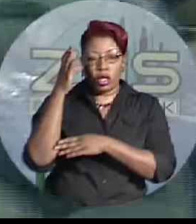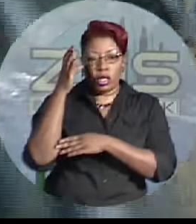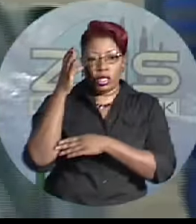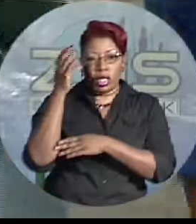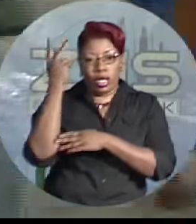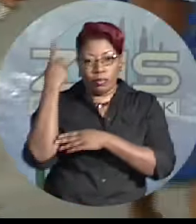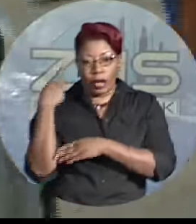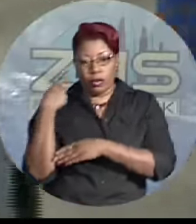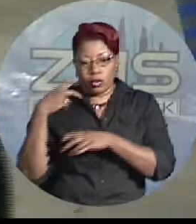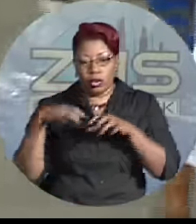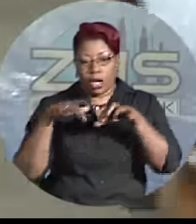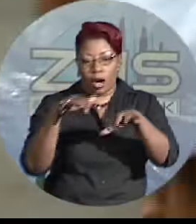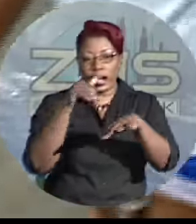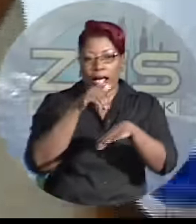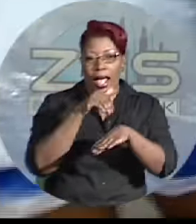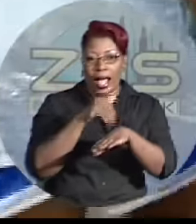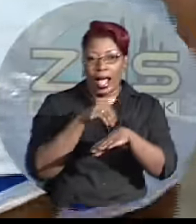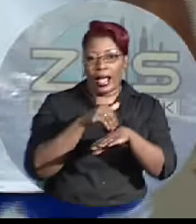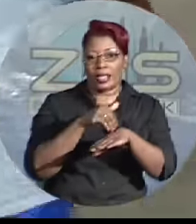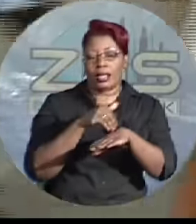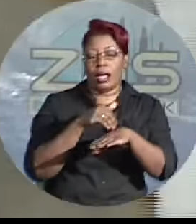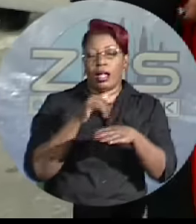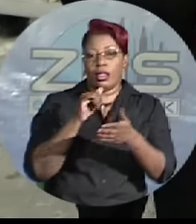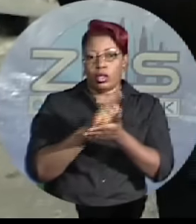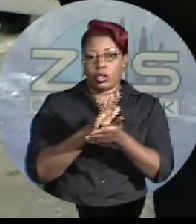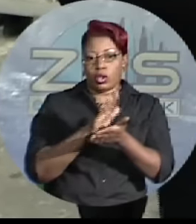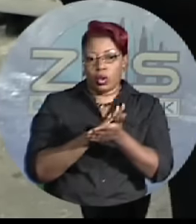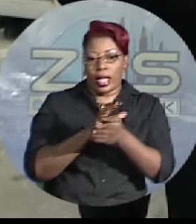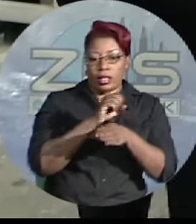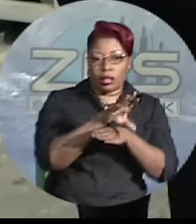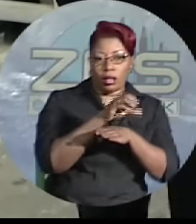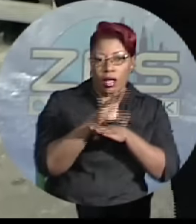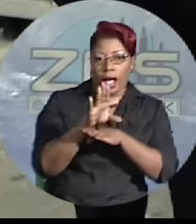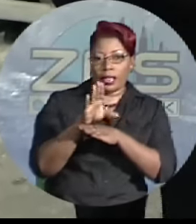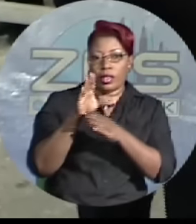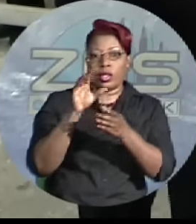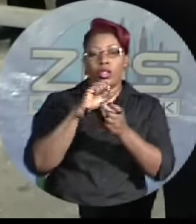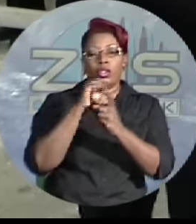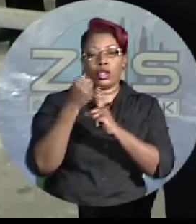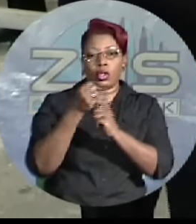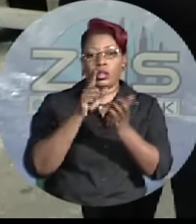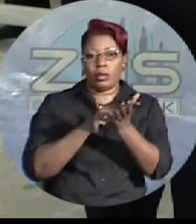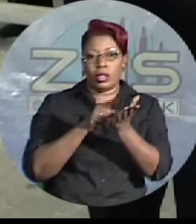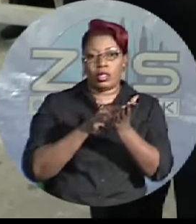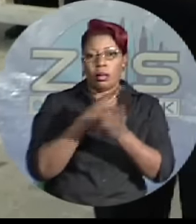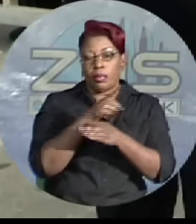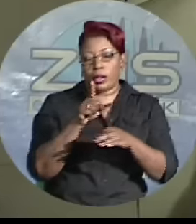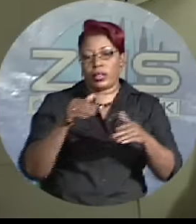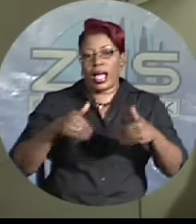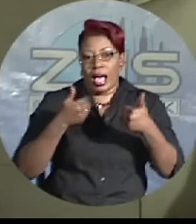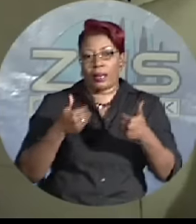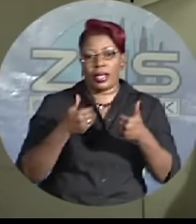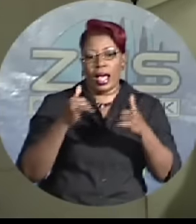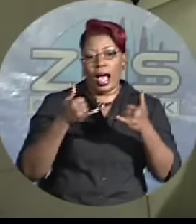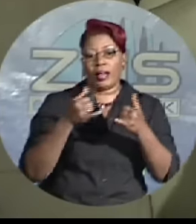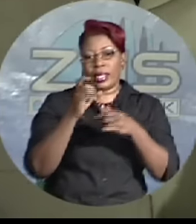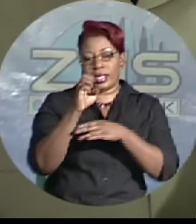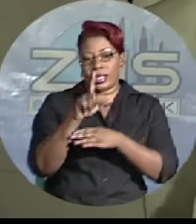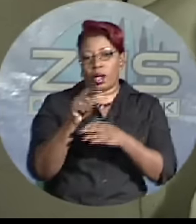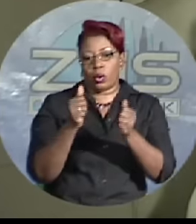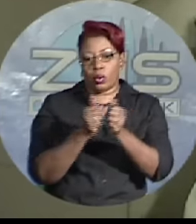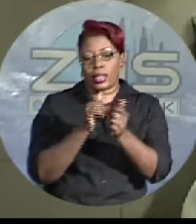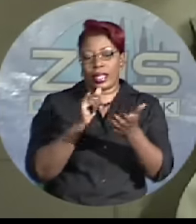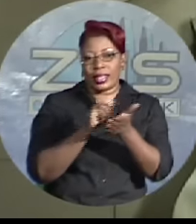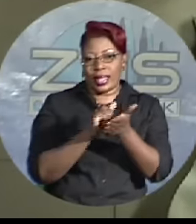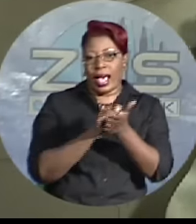school on Thursday after rumors spread across social media, Greenslade said he is pleased with how the matter was handled. We are satisfied that the